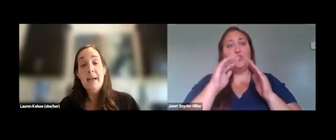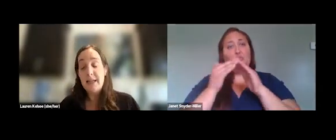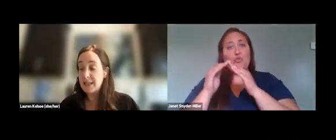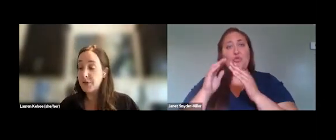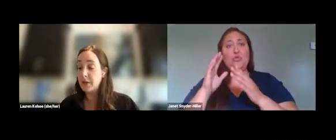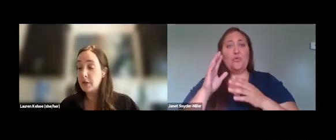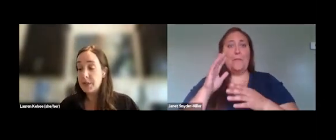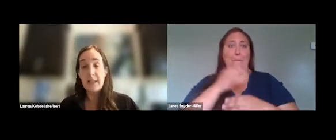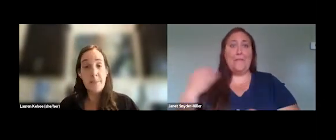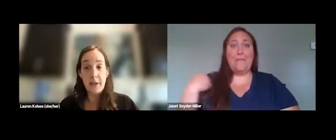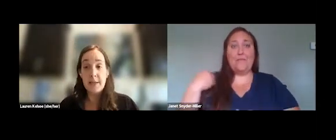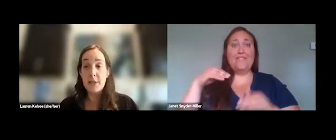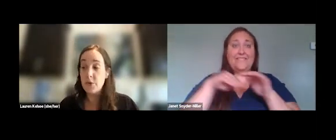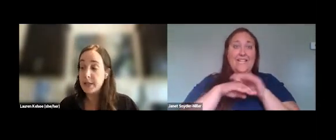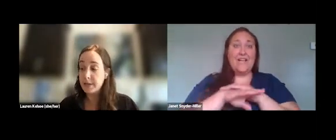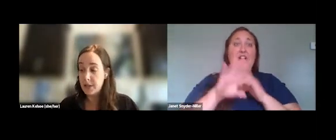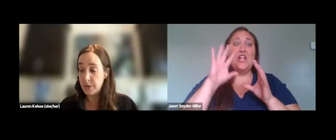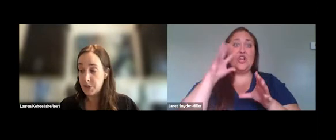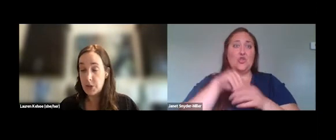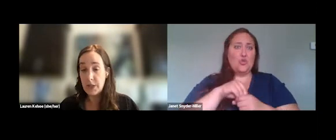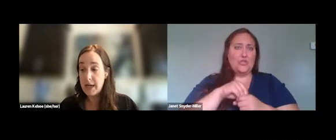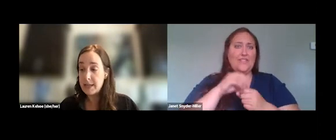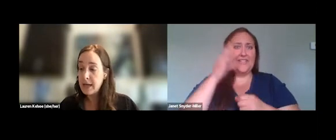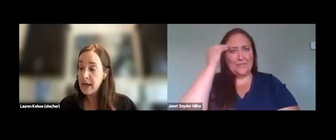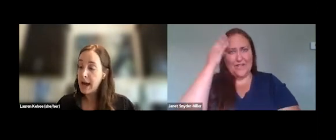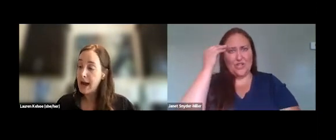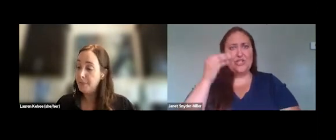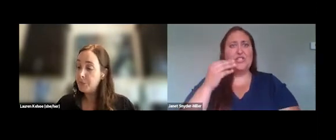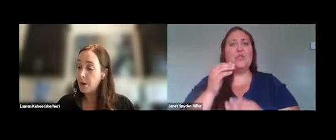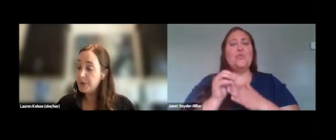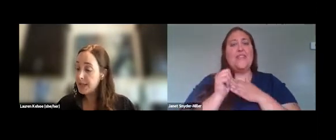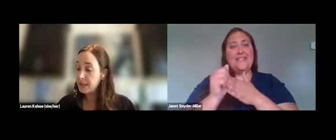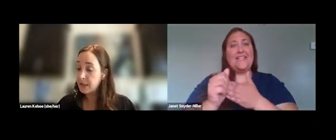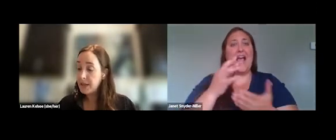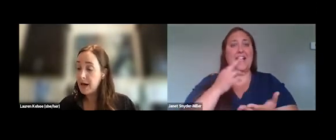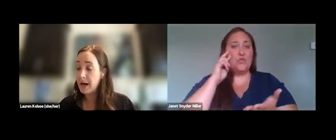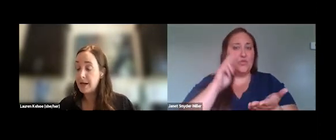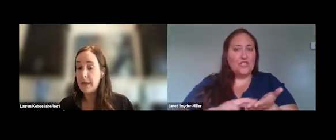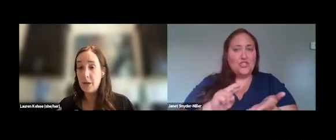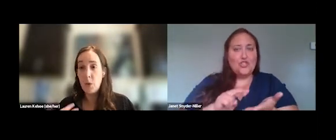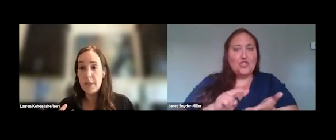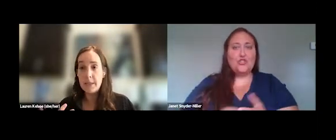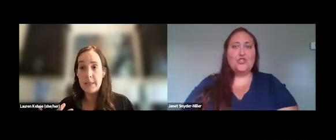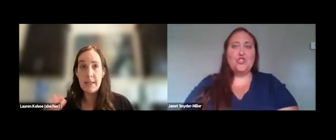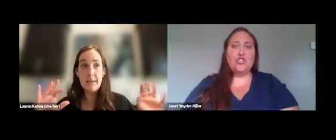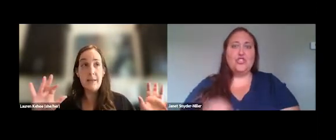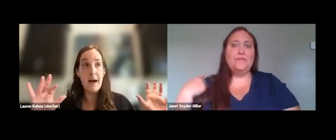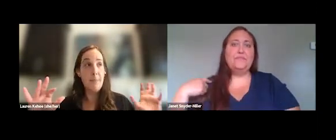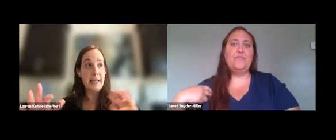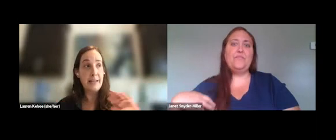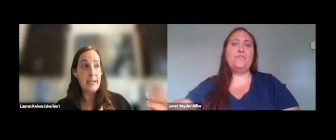welcoming, accessible, and inclusive experience in using these research guides. So I'll present a little bit on the ways